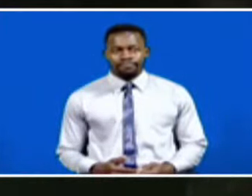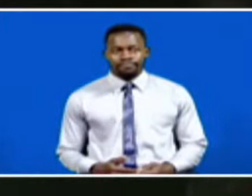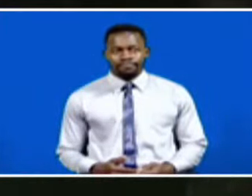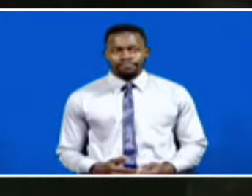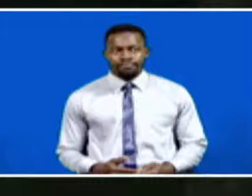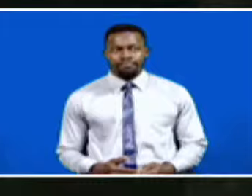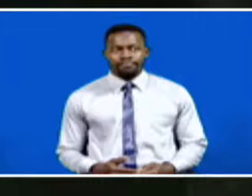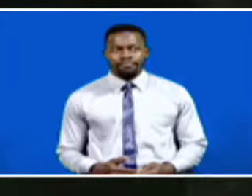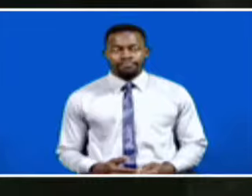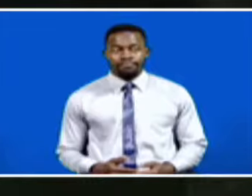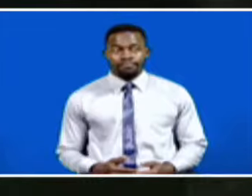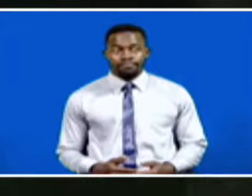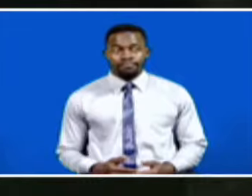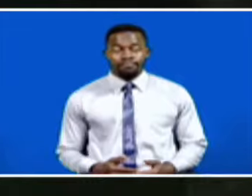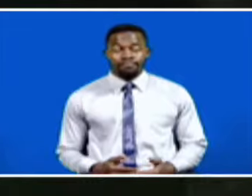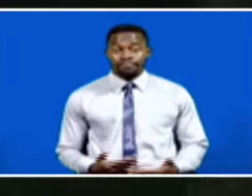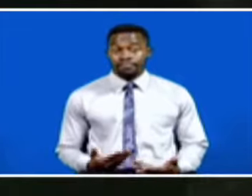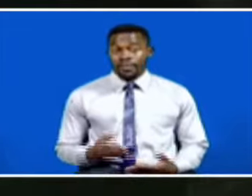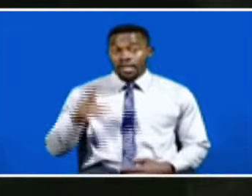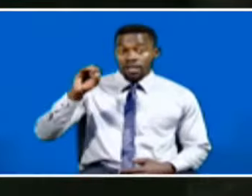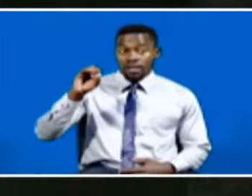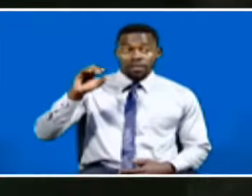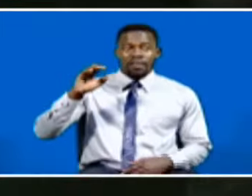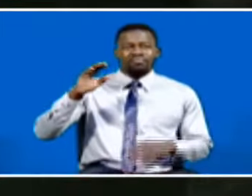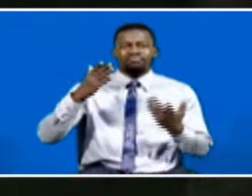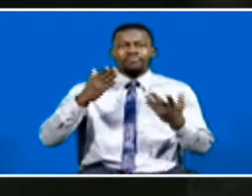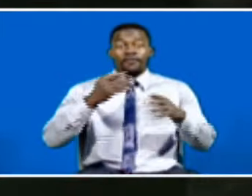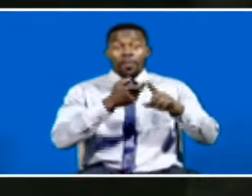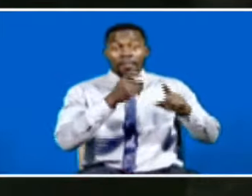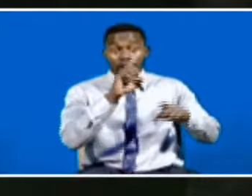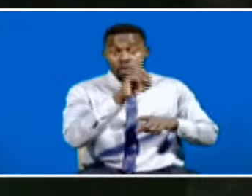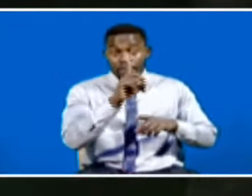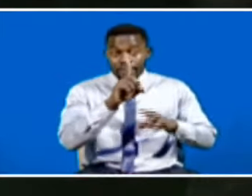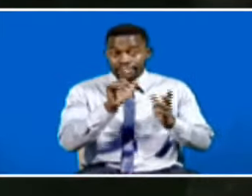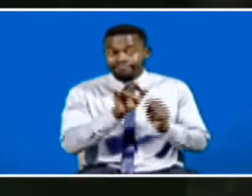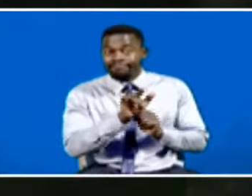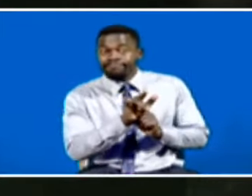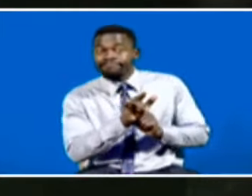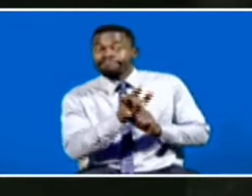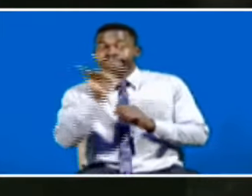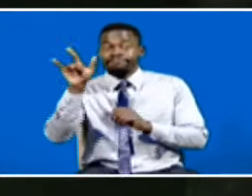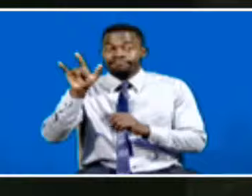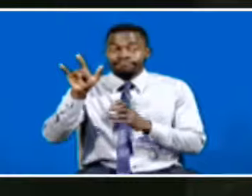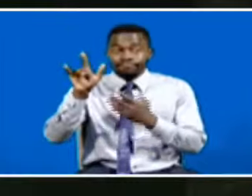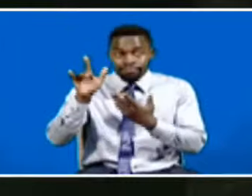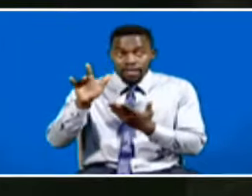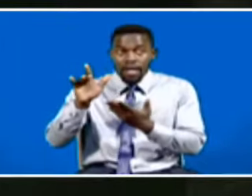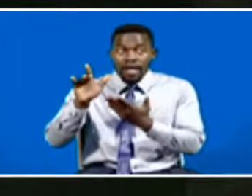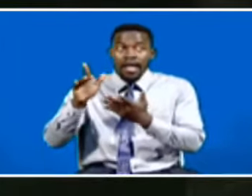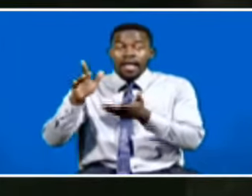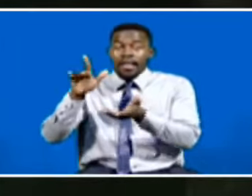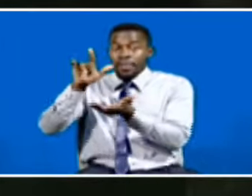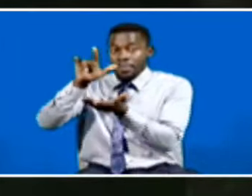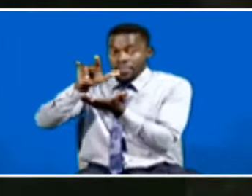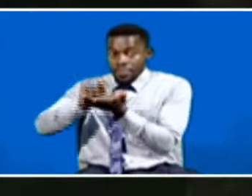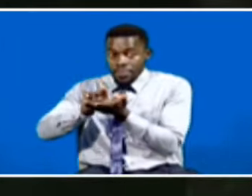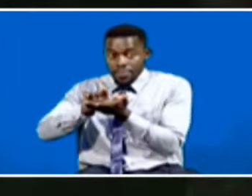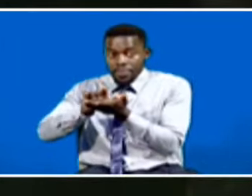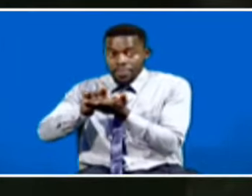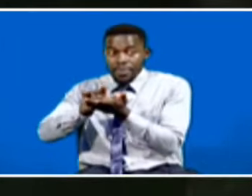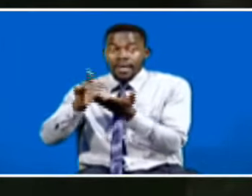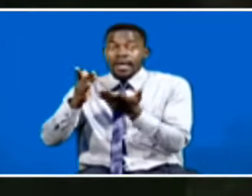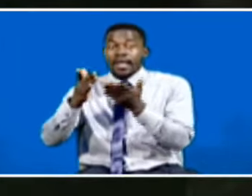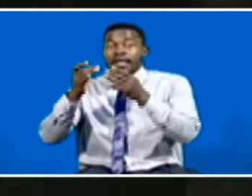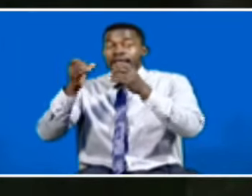KQ Cargo will operate four direct weekly flights from Nairobi, Kenya to Sharjah Airport, utilizing